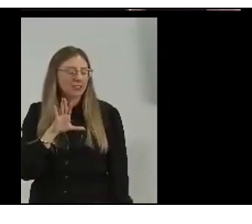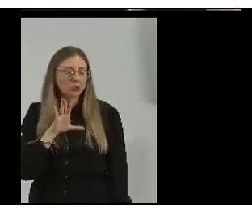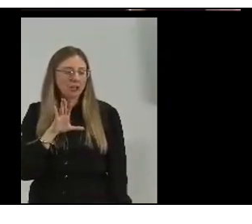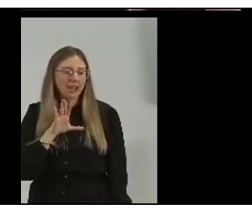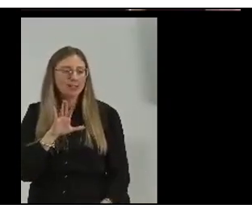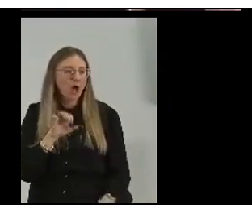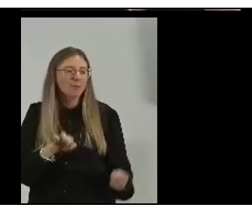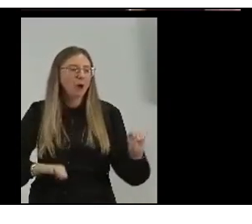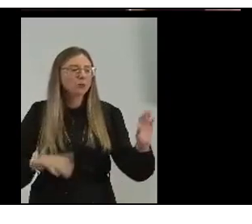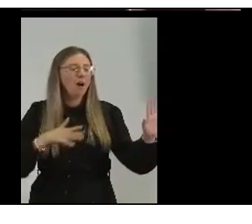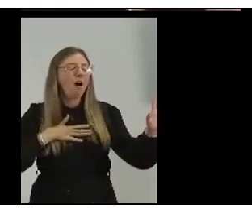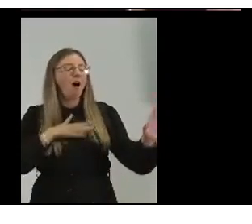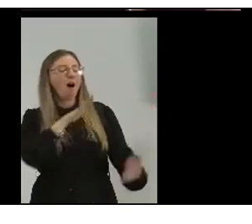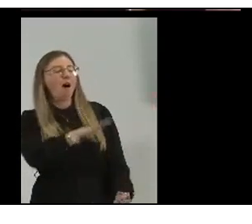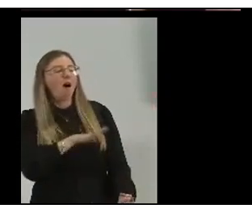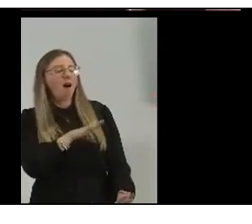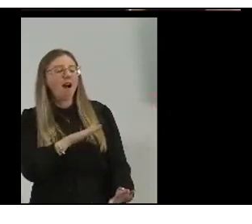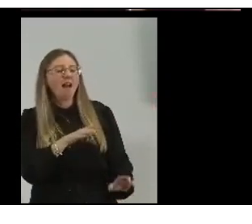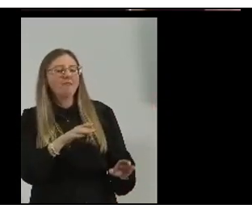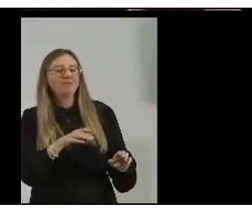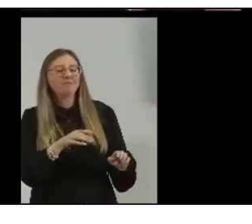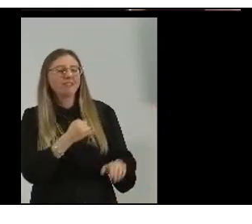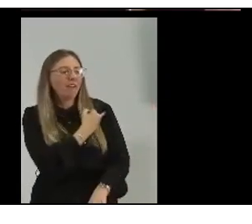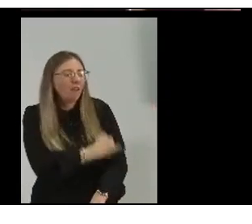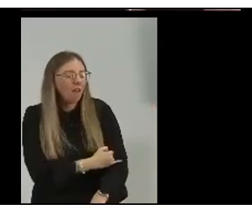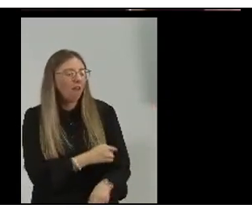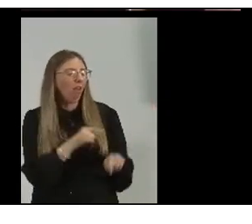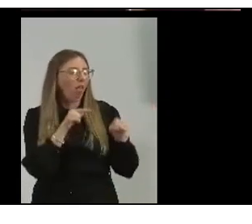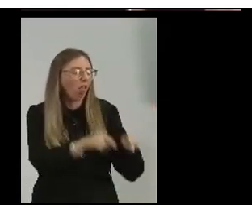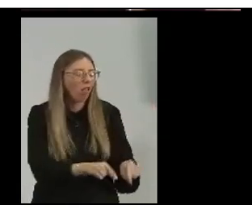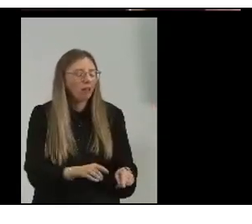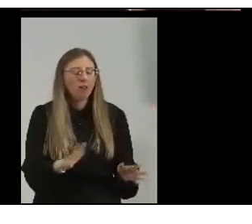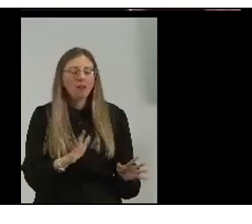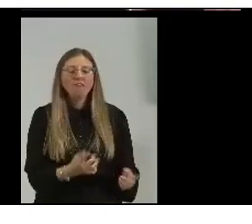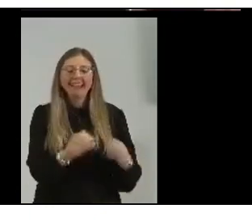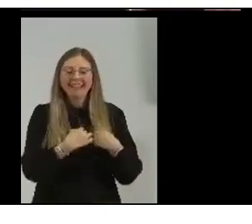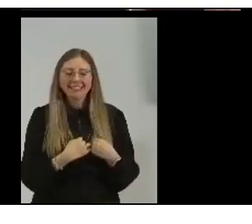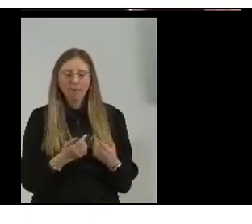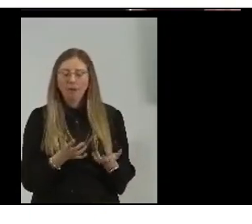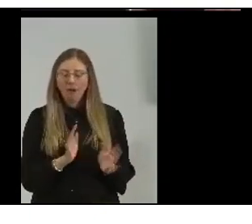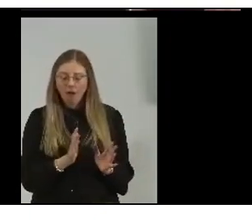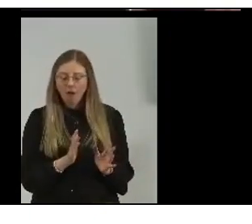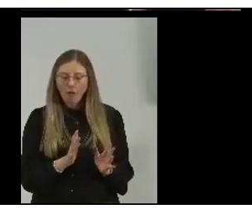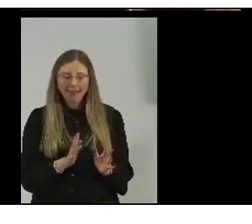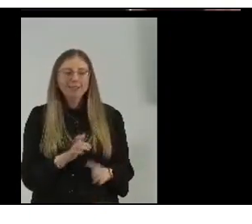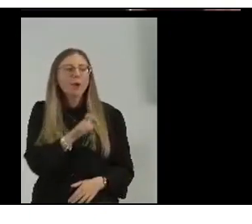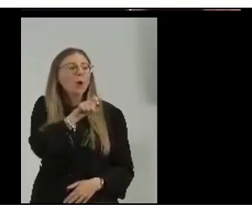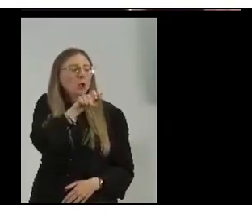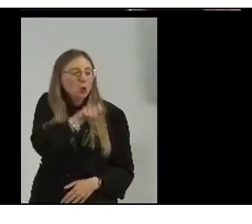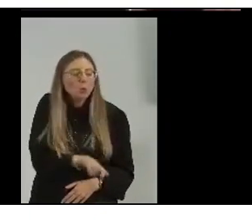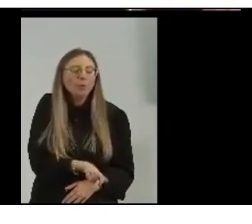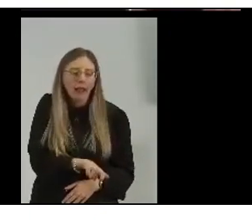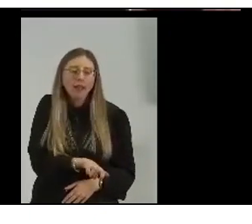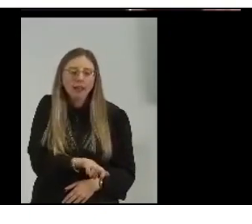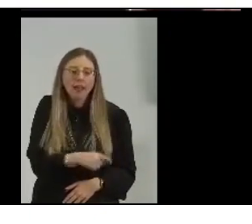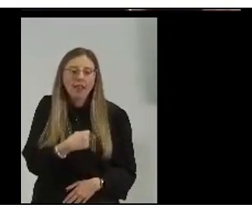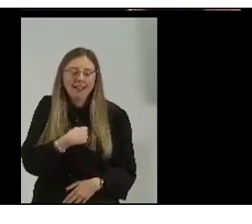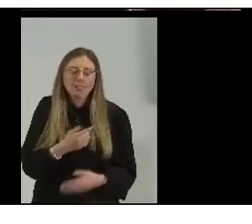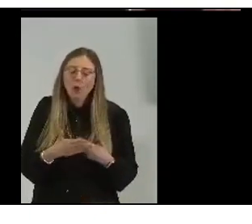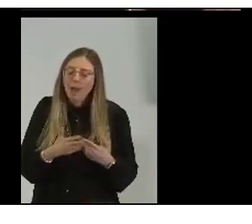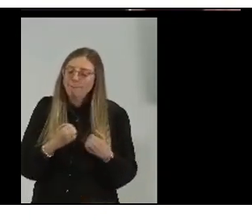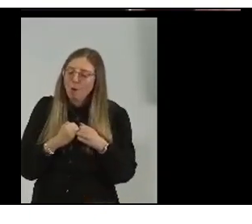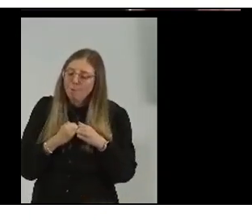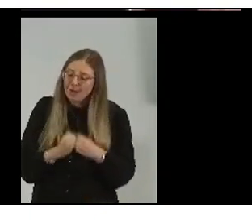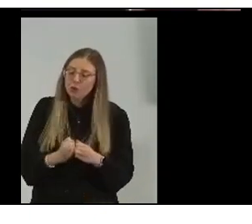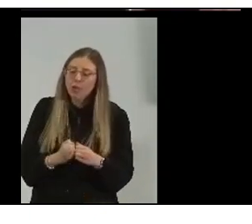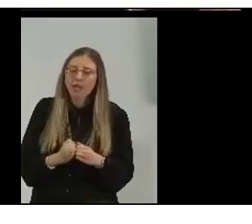about superhero. It's not about victim. It's about human beings wanting and needing like any others. So I think that's where I'm more passionate about